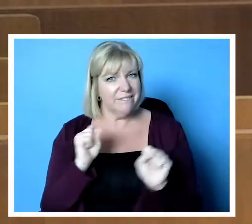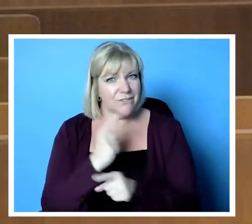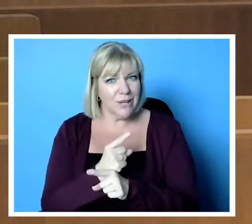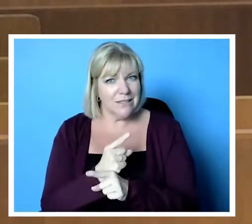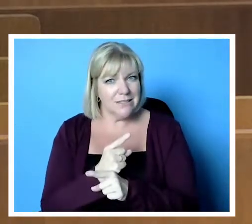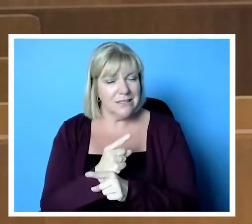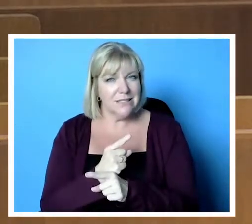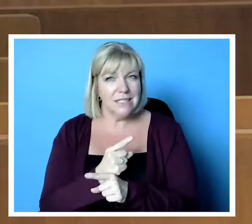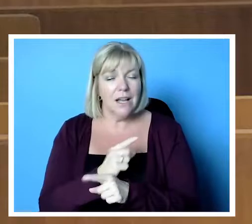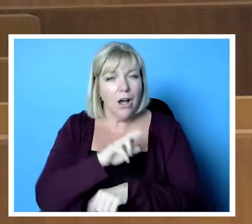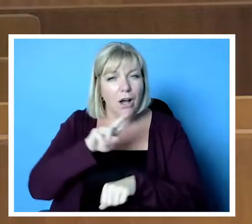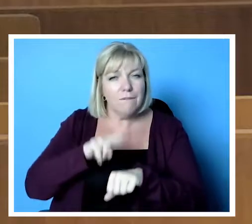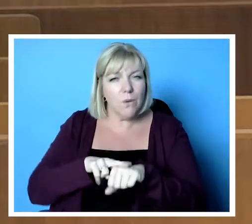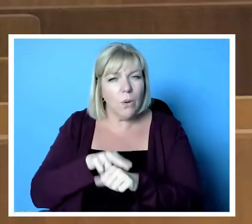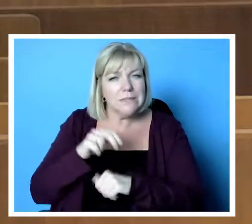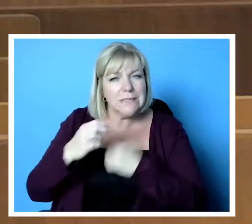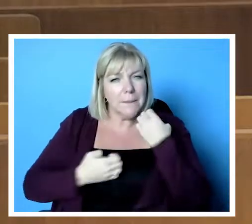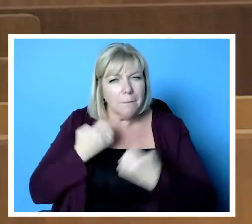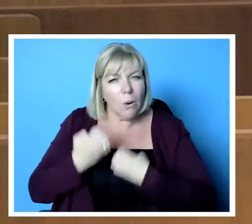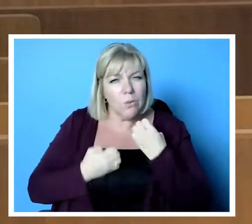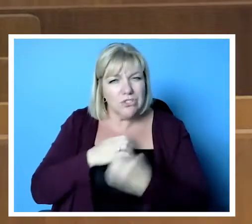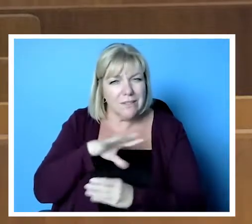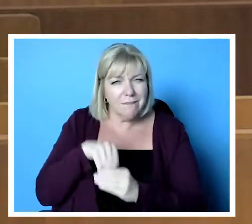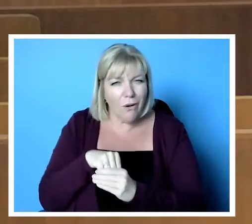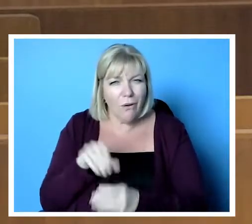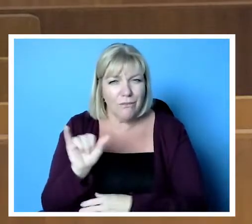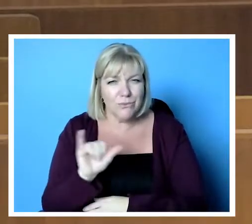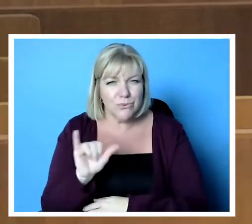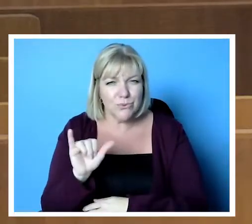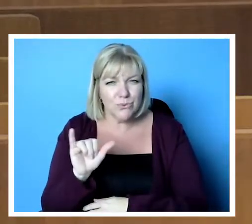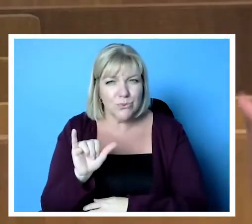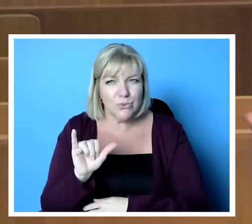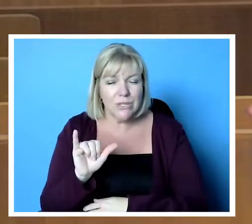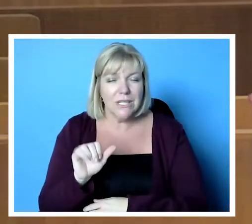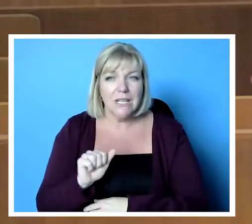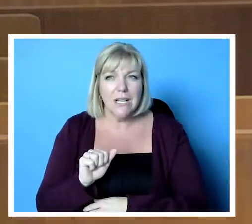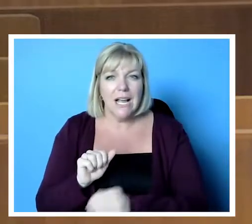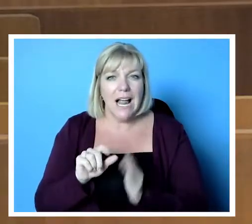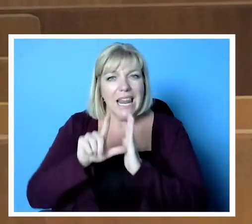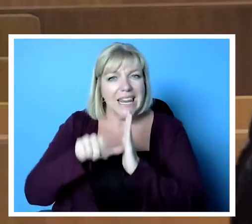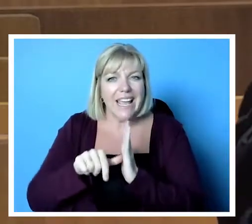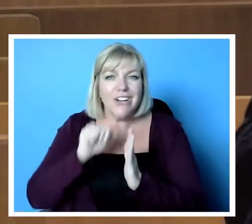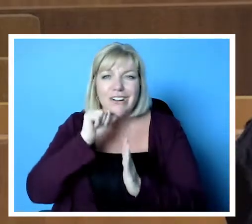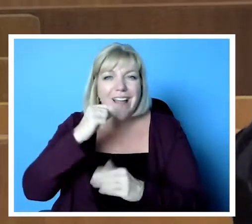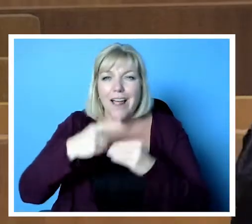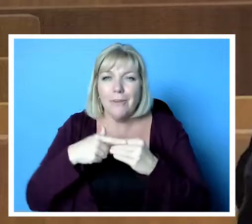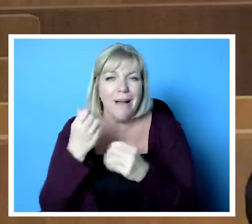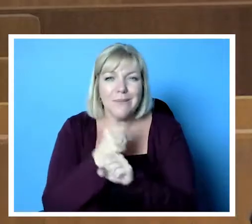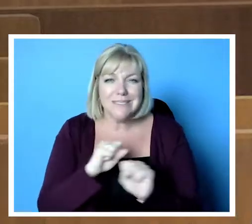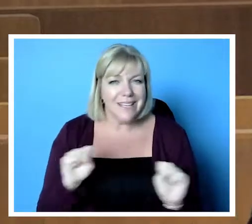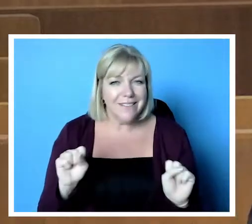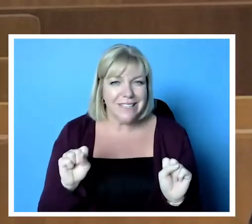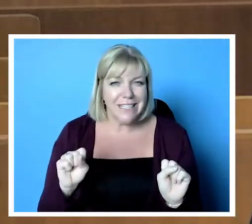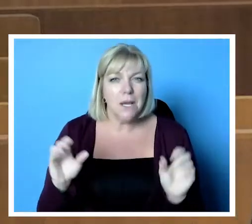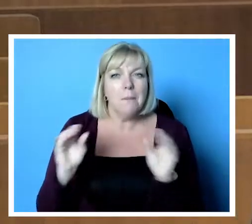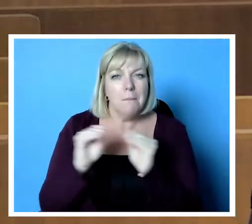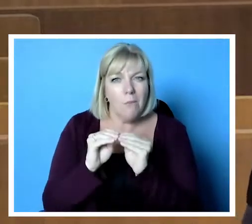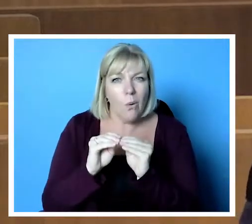is this emotional component to it, and it becomes eventually less about safety and more about shunning these